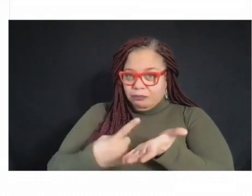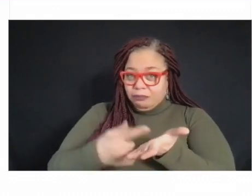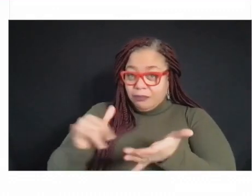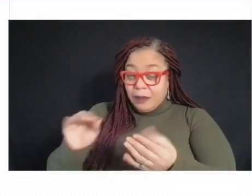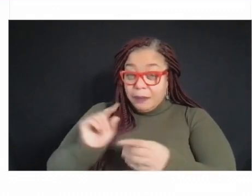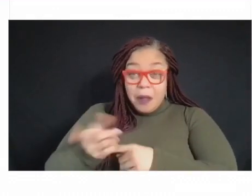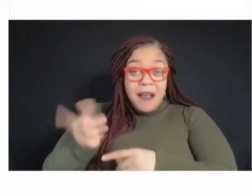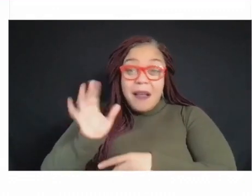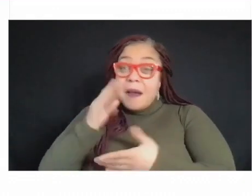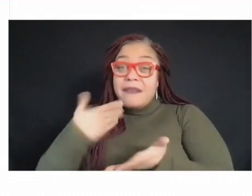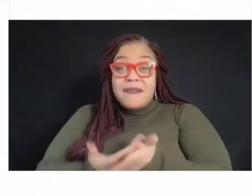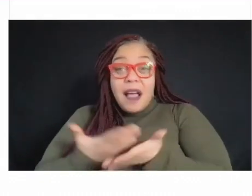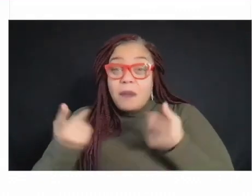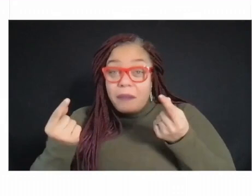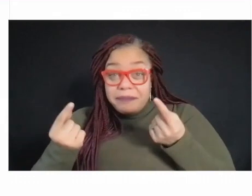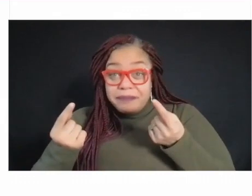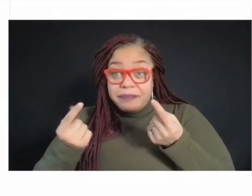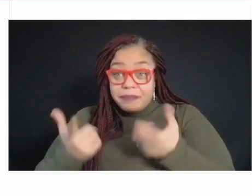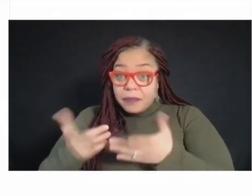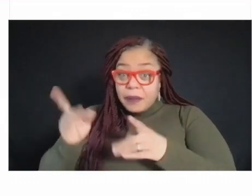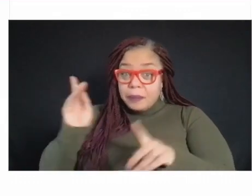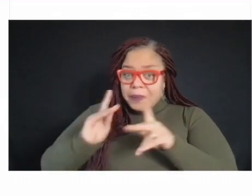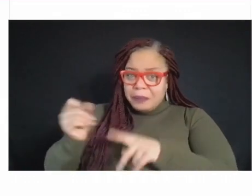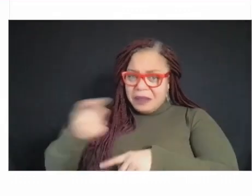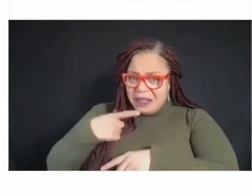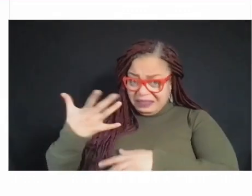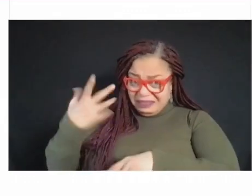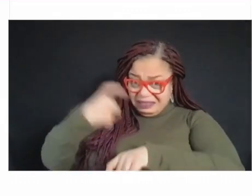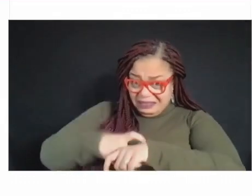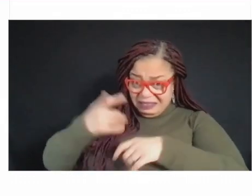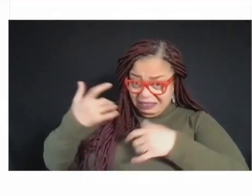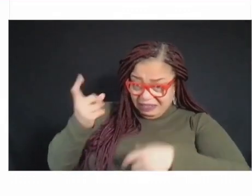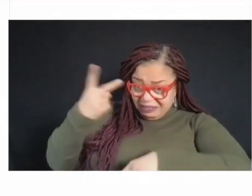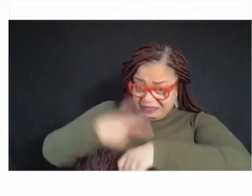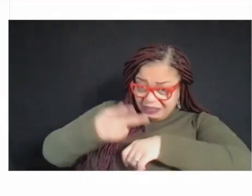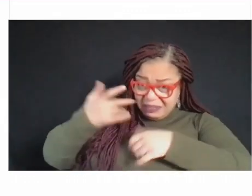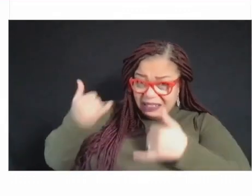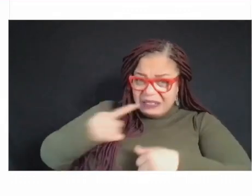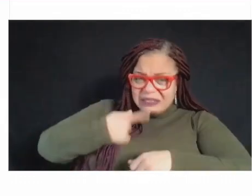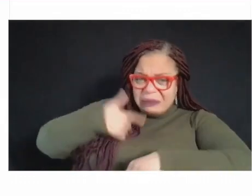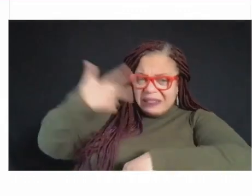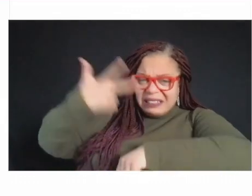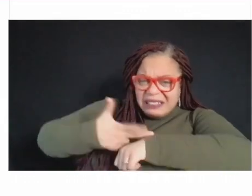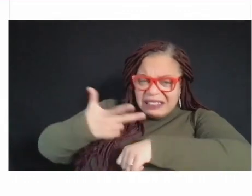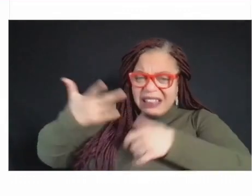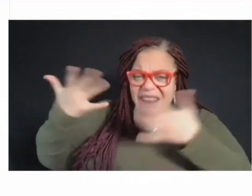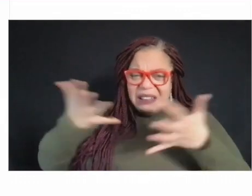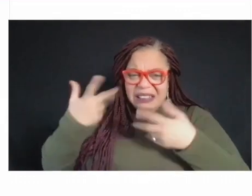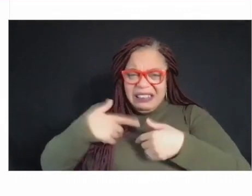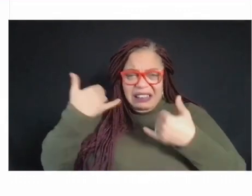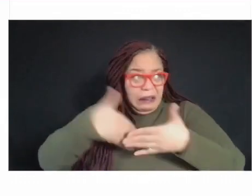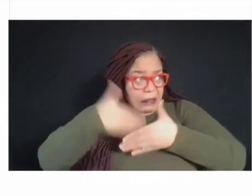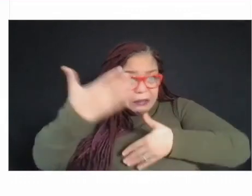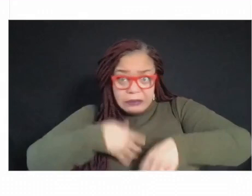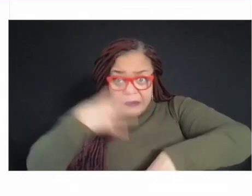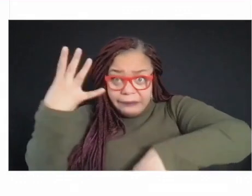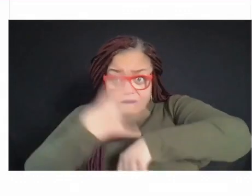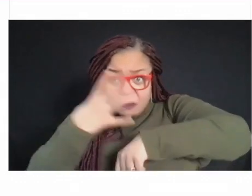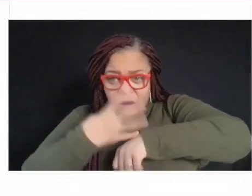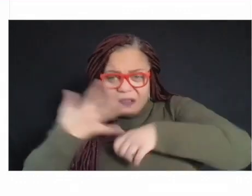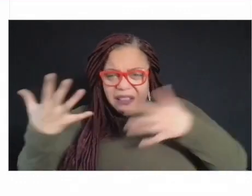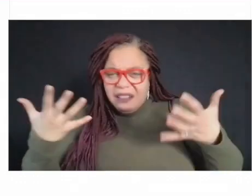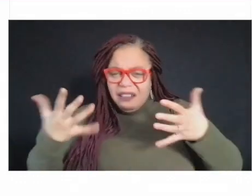me I needed 2 doses. Now you're saying I needed 3 doses. Wait, you mean I need 4 doses? And we have not understood that